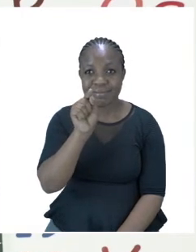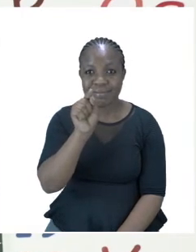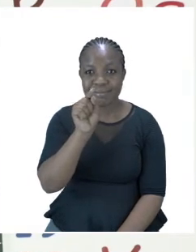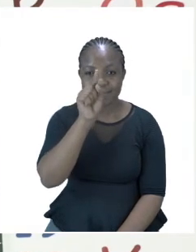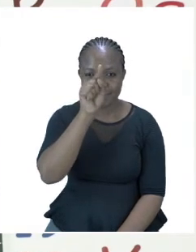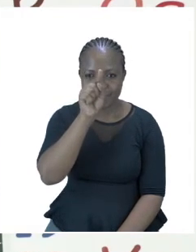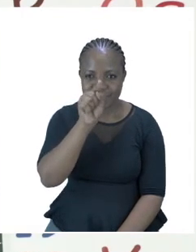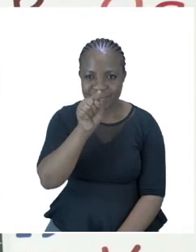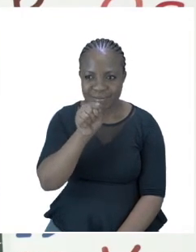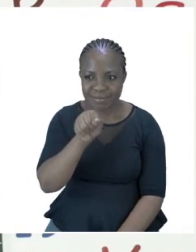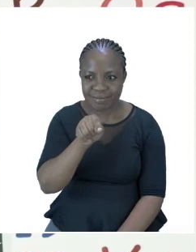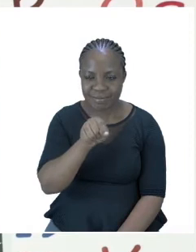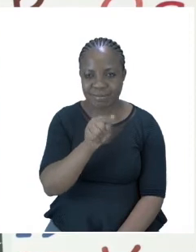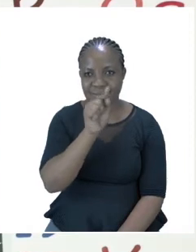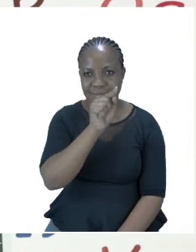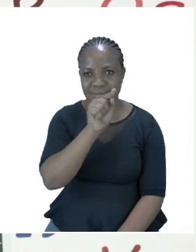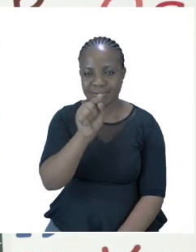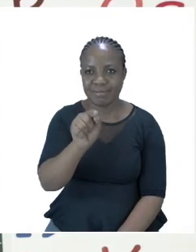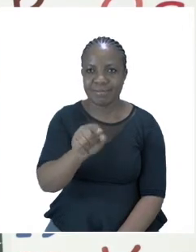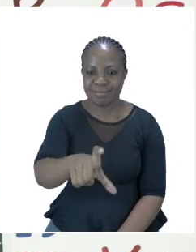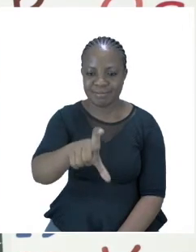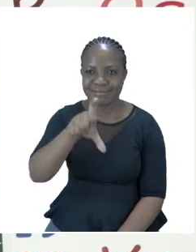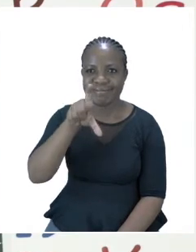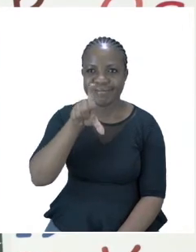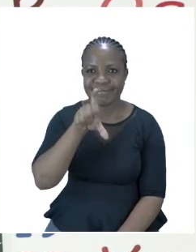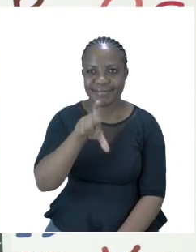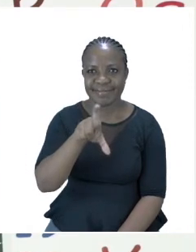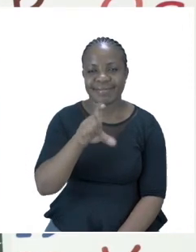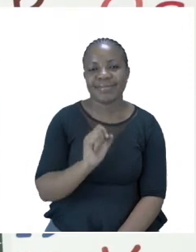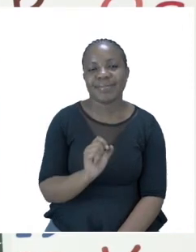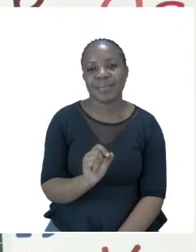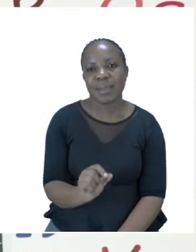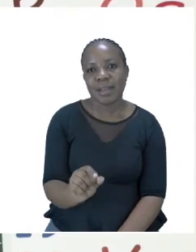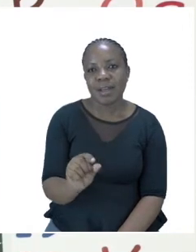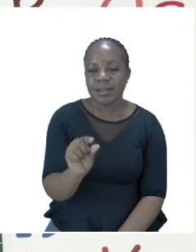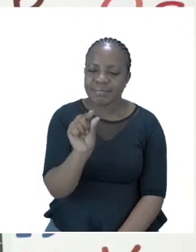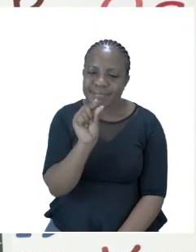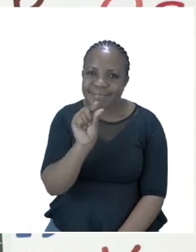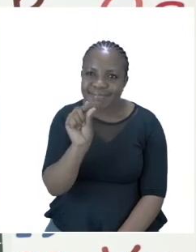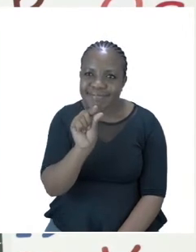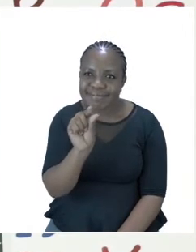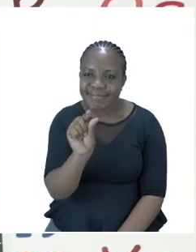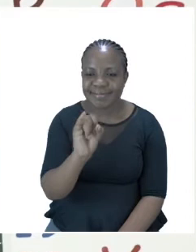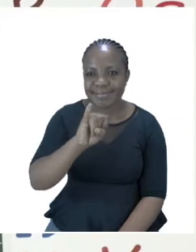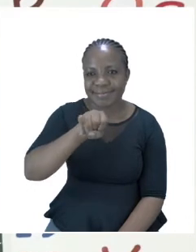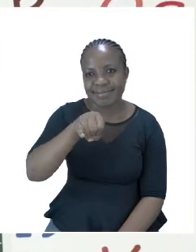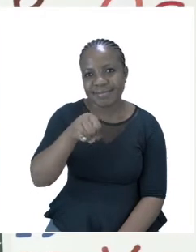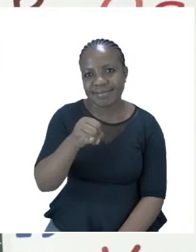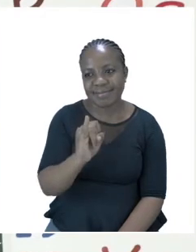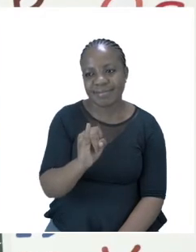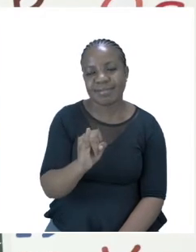very hot. And when we are doing small letter J, he also likes to dangle his feet. So